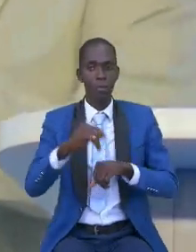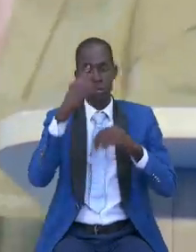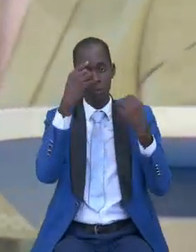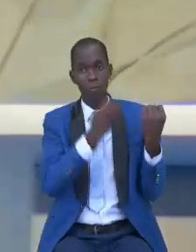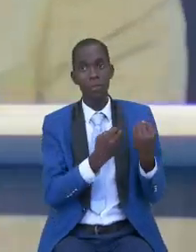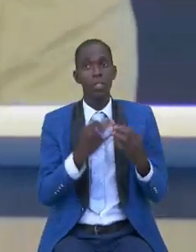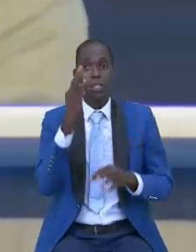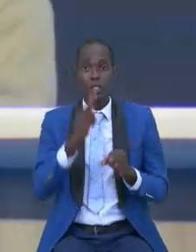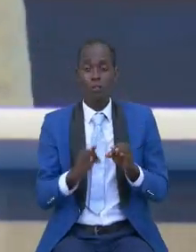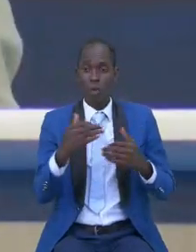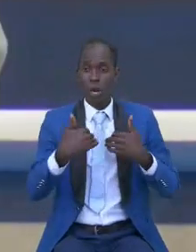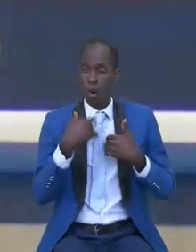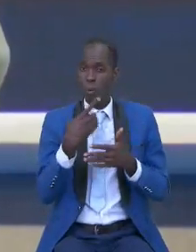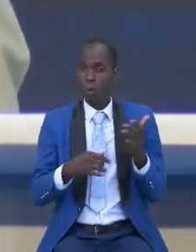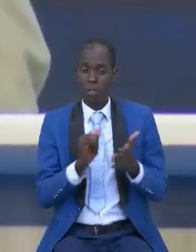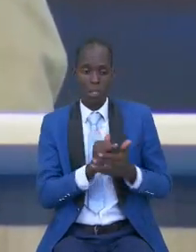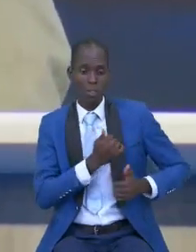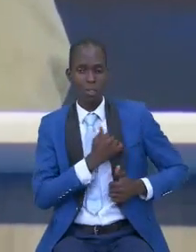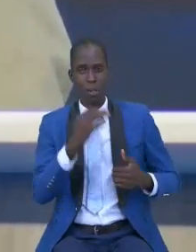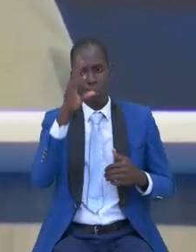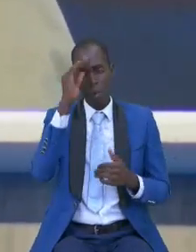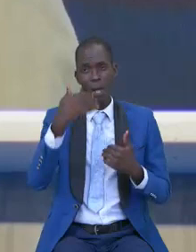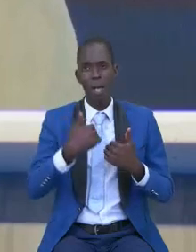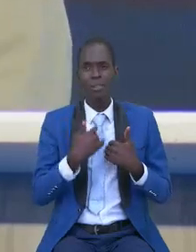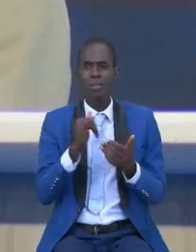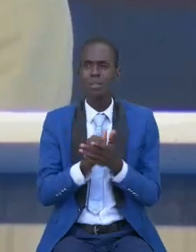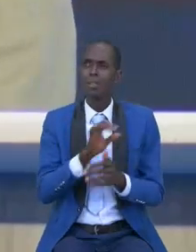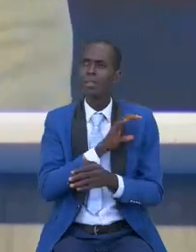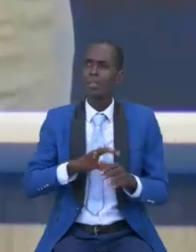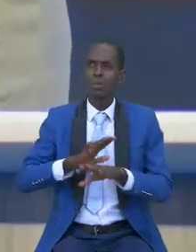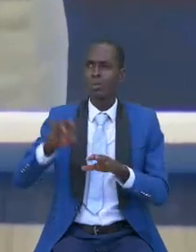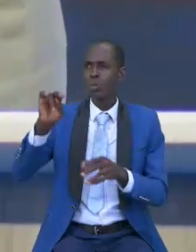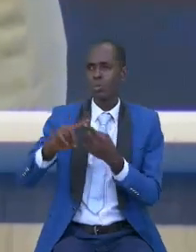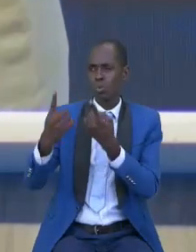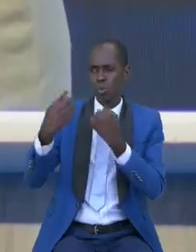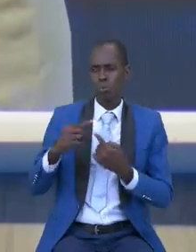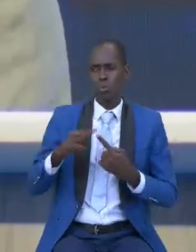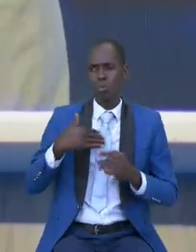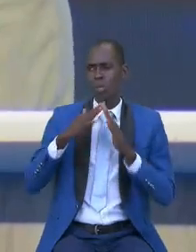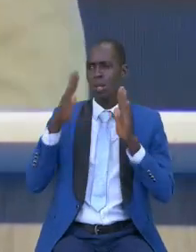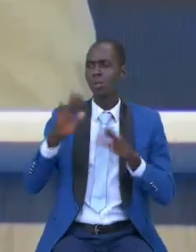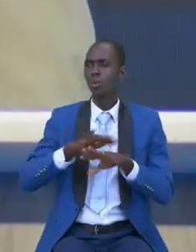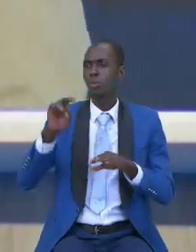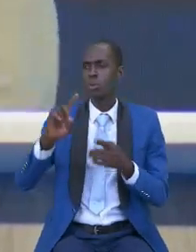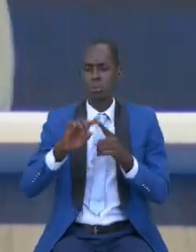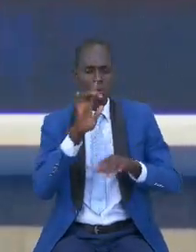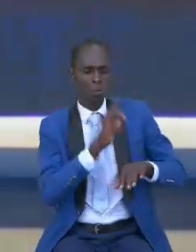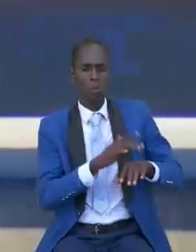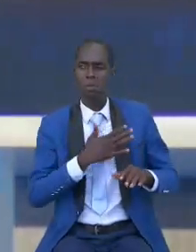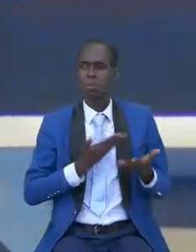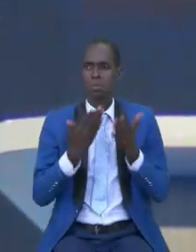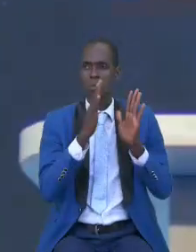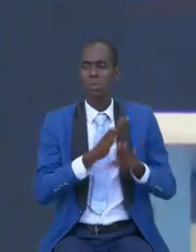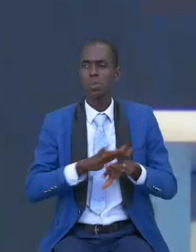centurion had. And he said, you don't even have to come to my house. You don't have to come and touch the servant. You don't have to come and